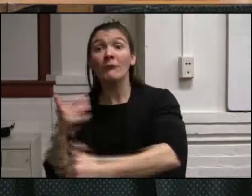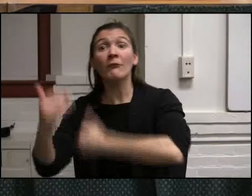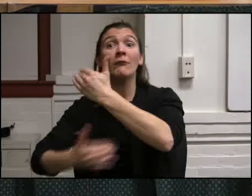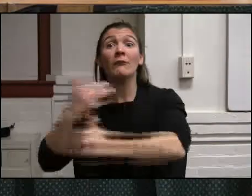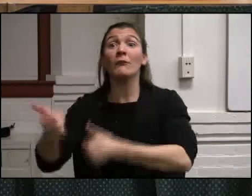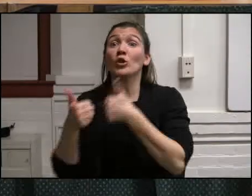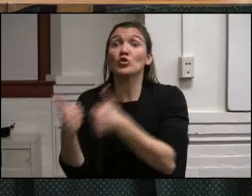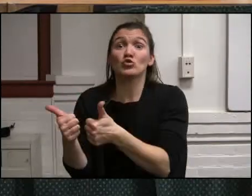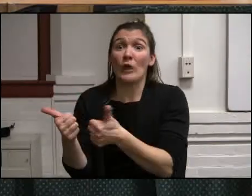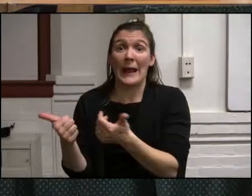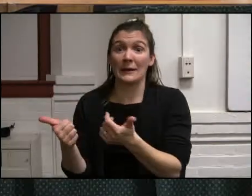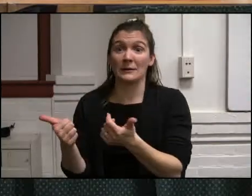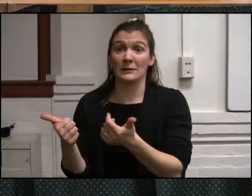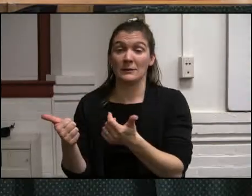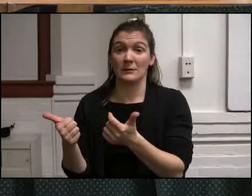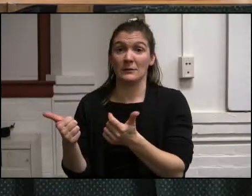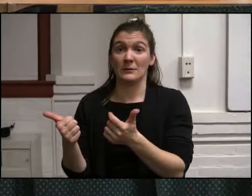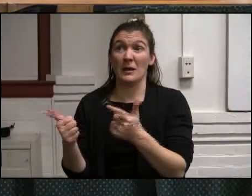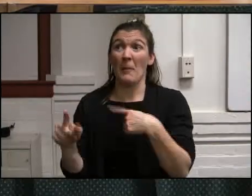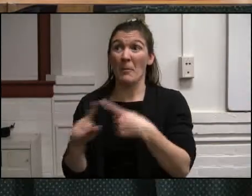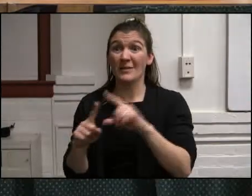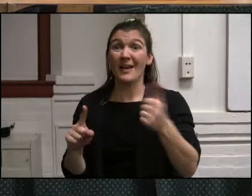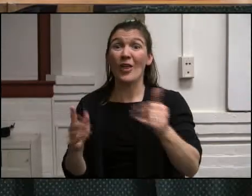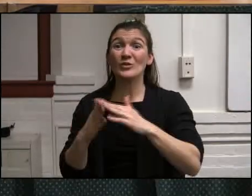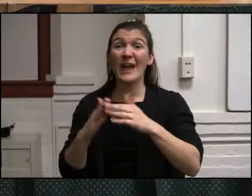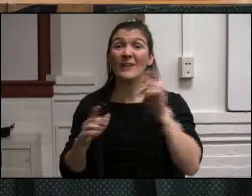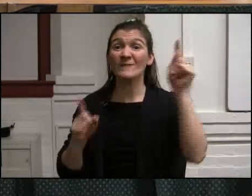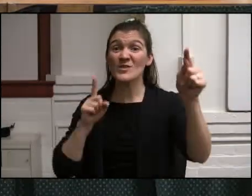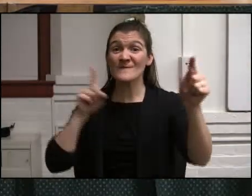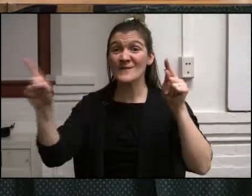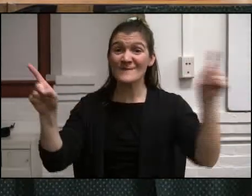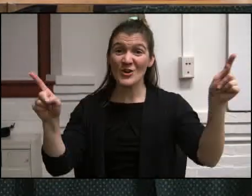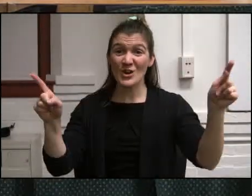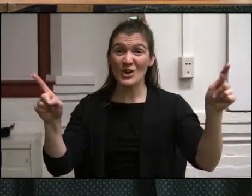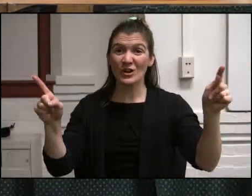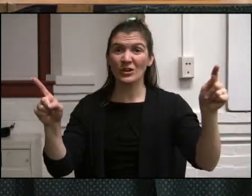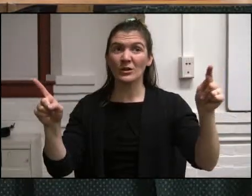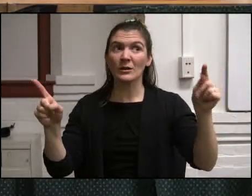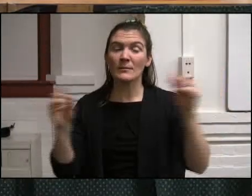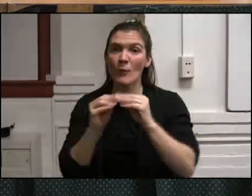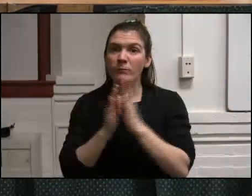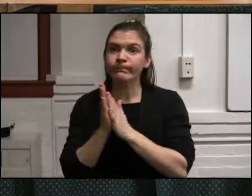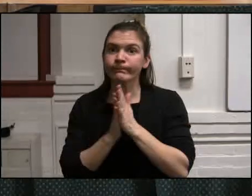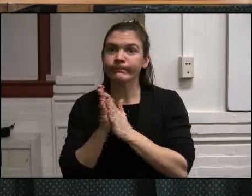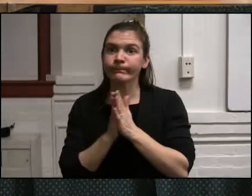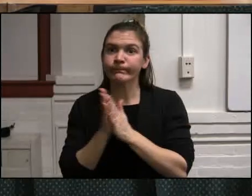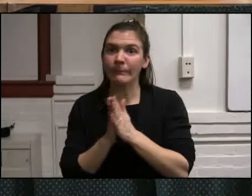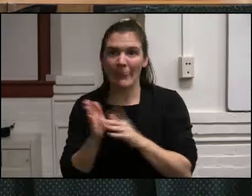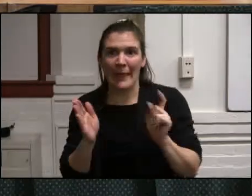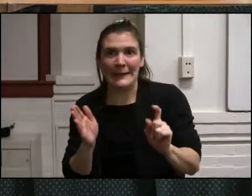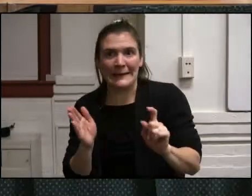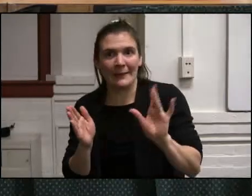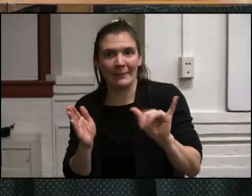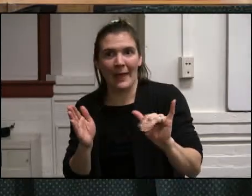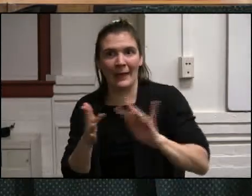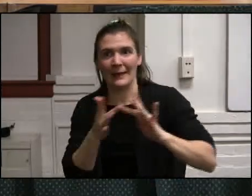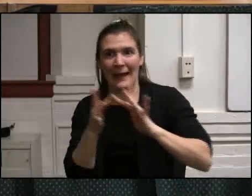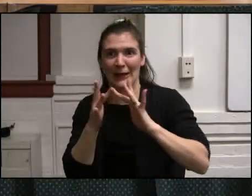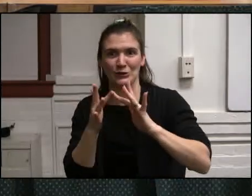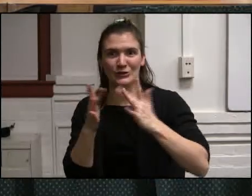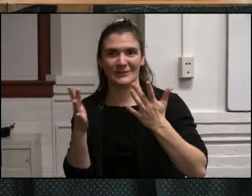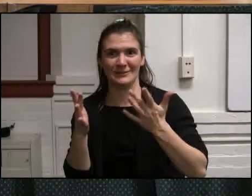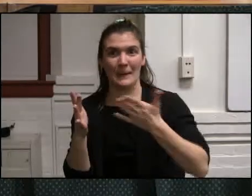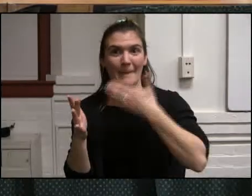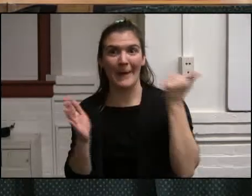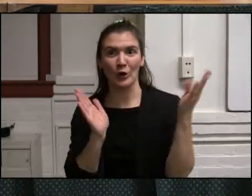this, and frankly, the more rural towns have a greater interest in